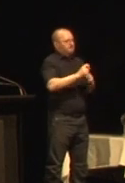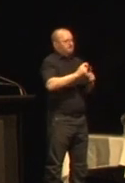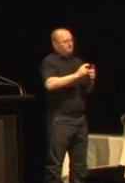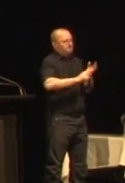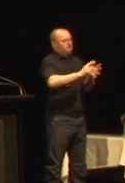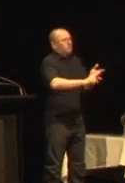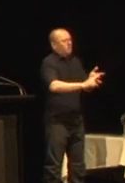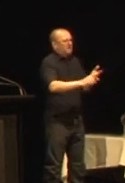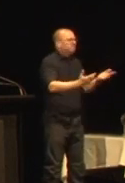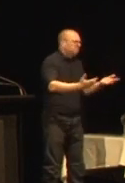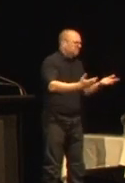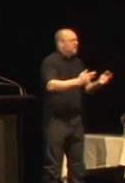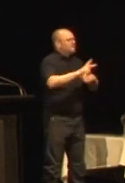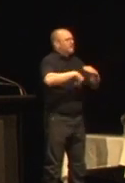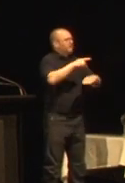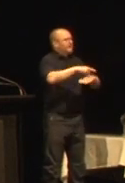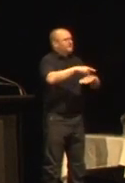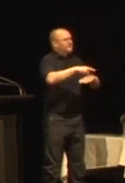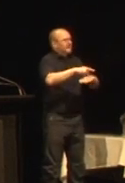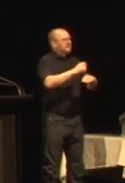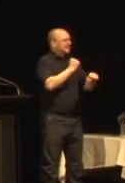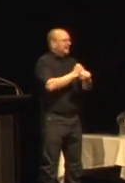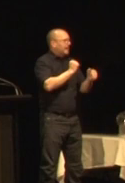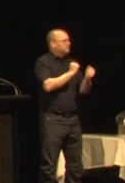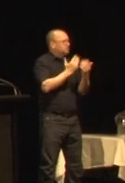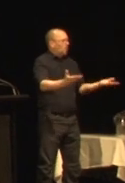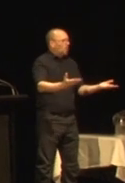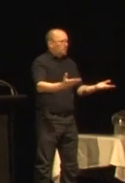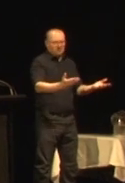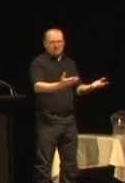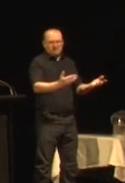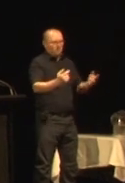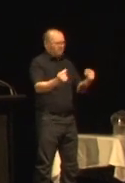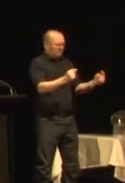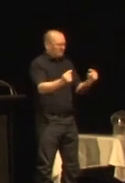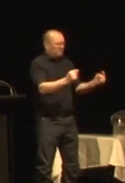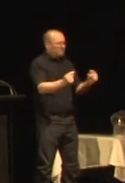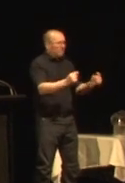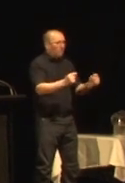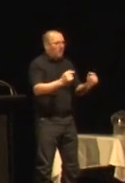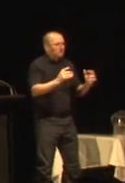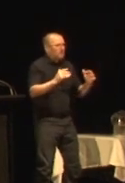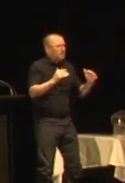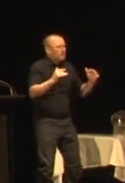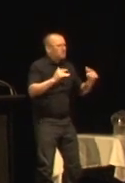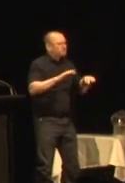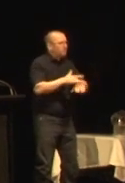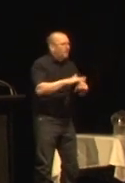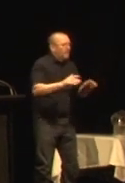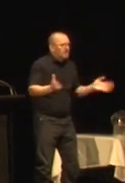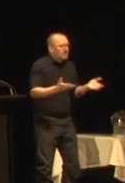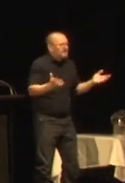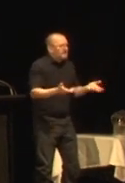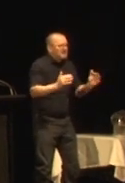built around Rock, Paper, Scissors with all of the kind of the pumping up and milking of drama that you can, that you would expect